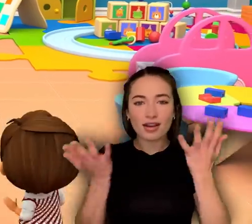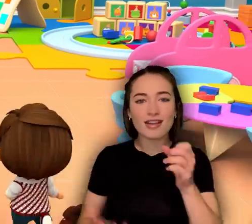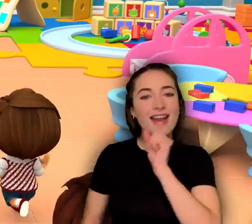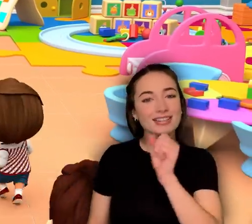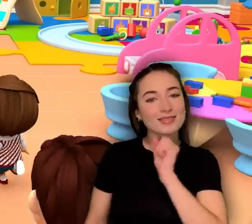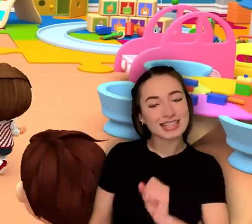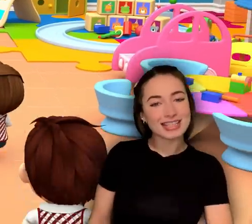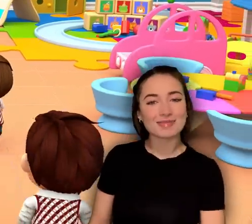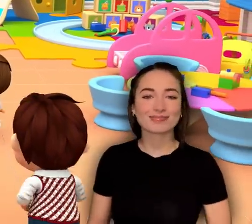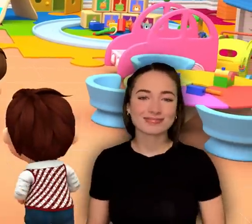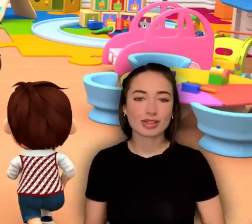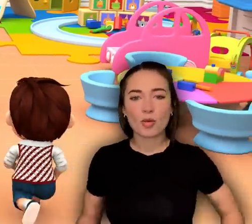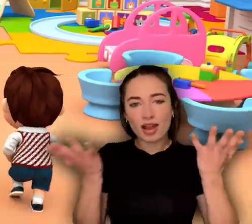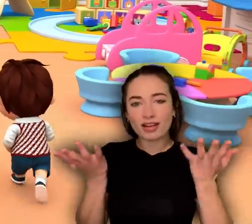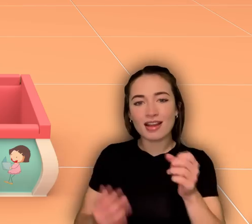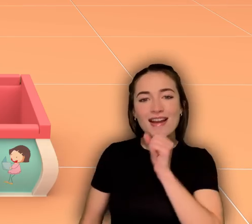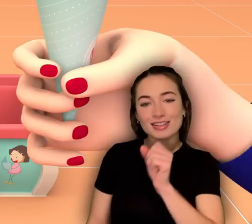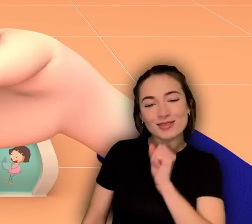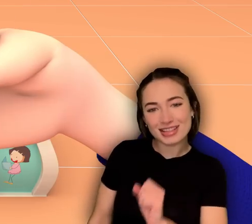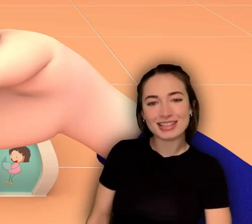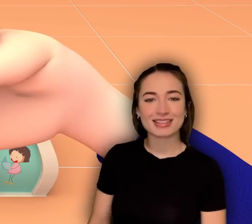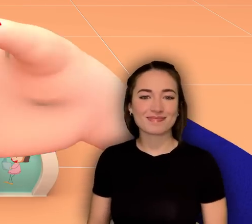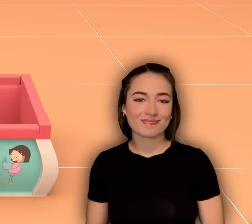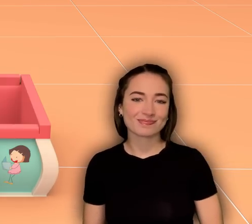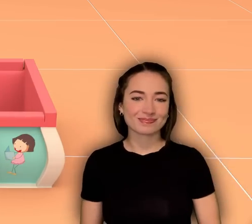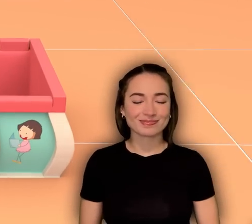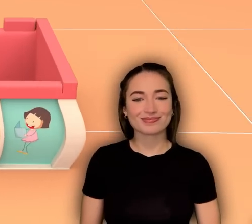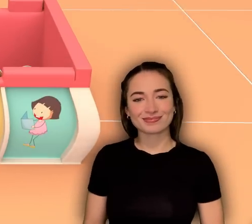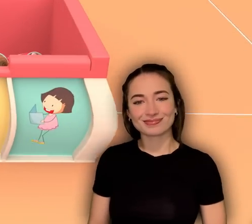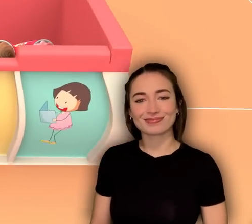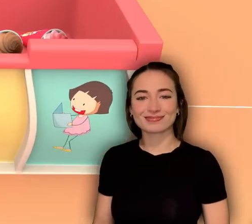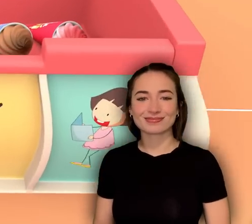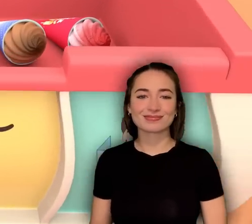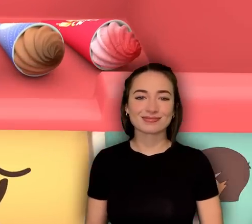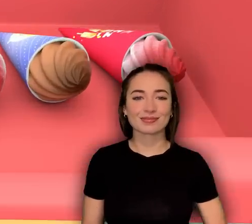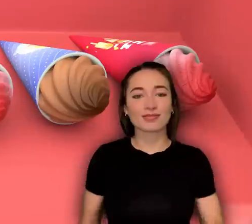what scream what ice cream